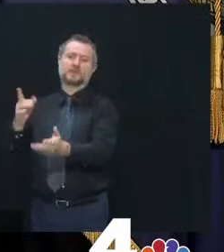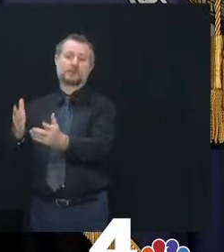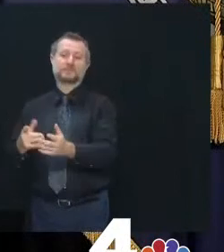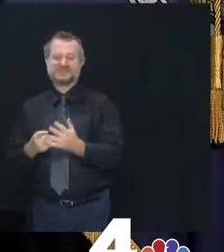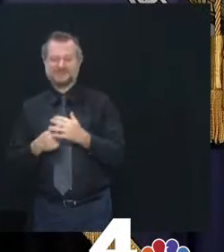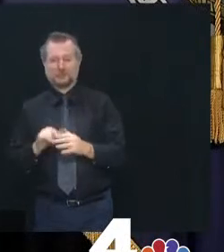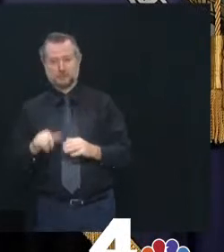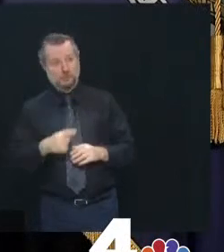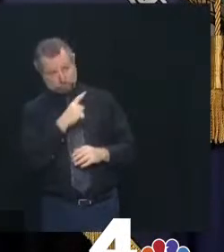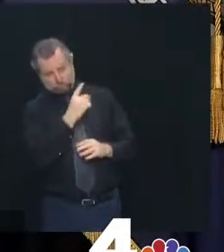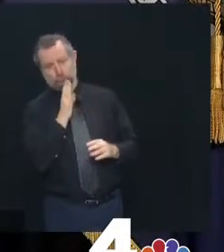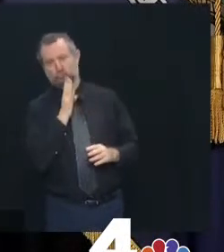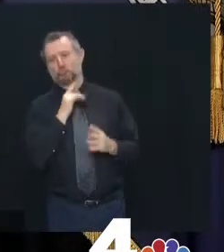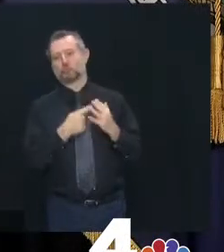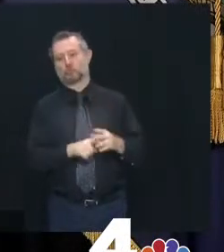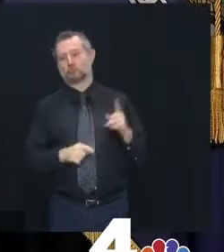was